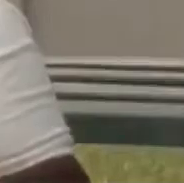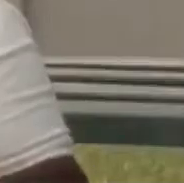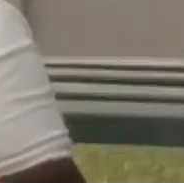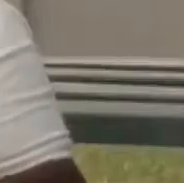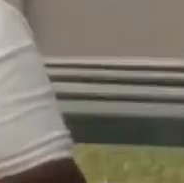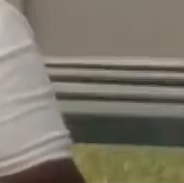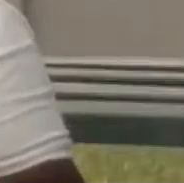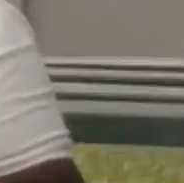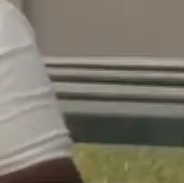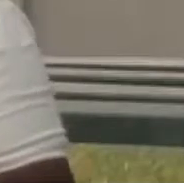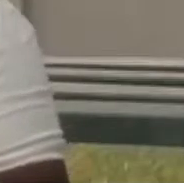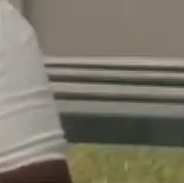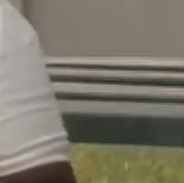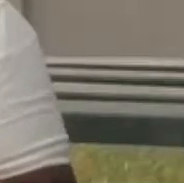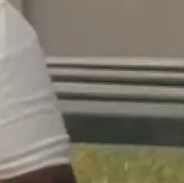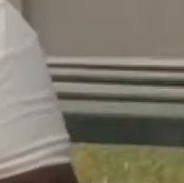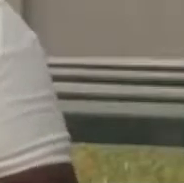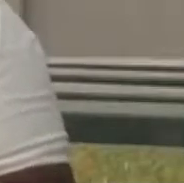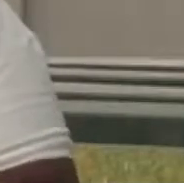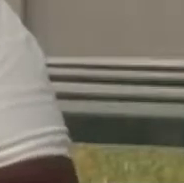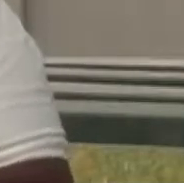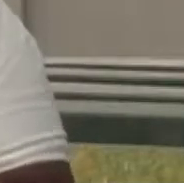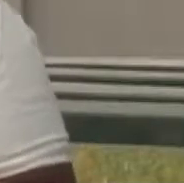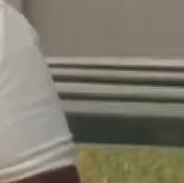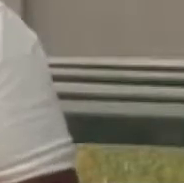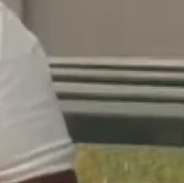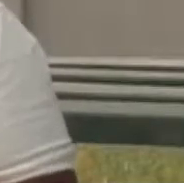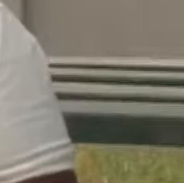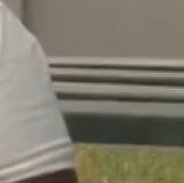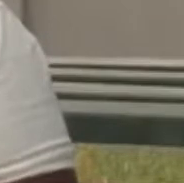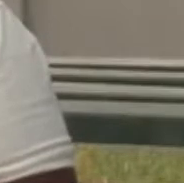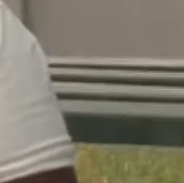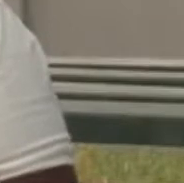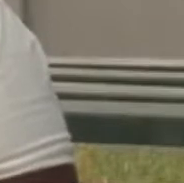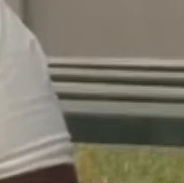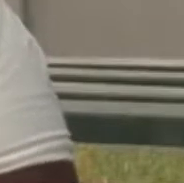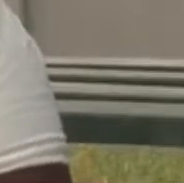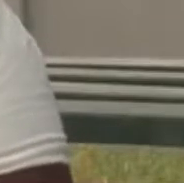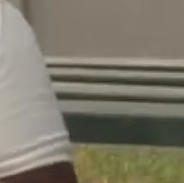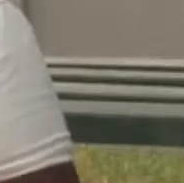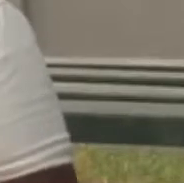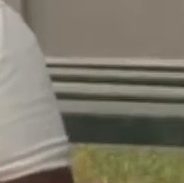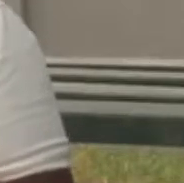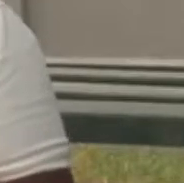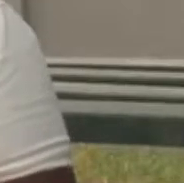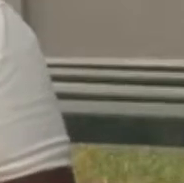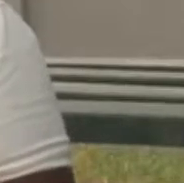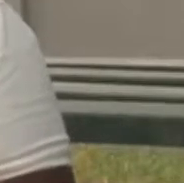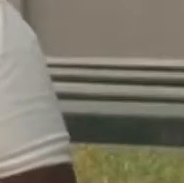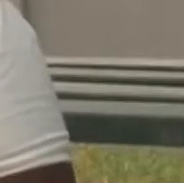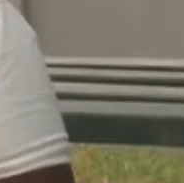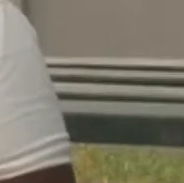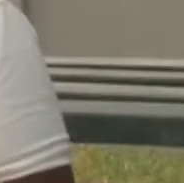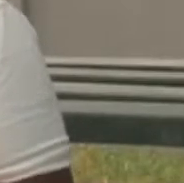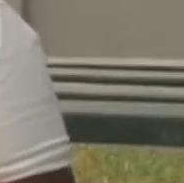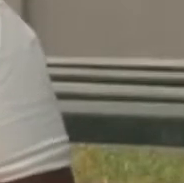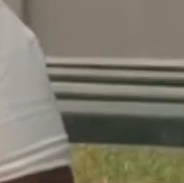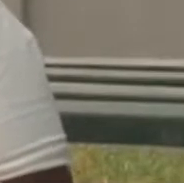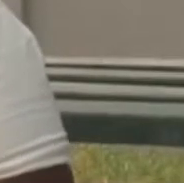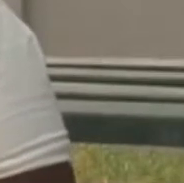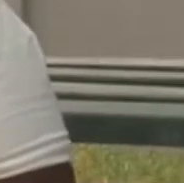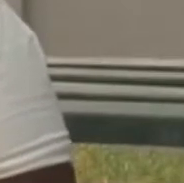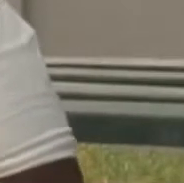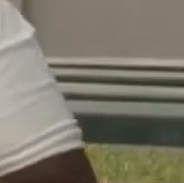expose them to life in Accra, meeting other schools, special